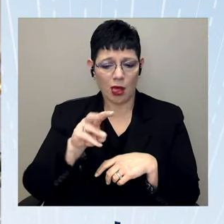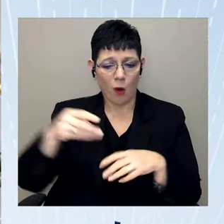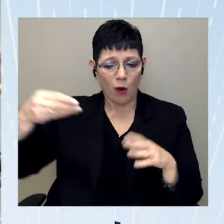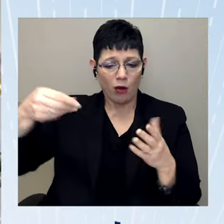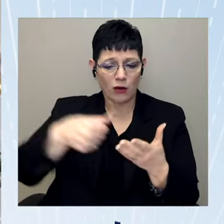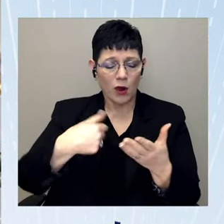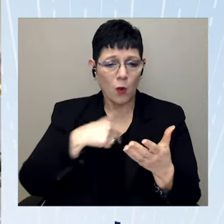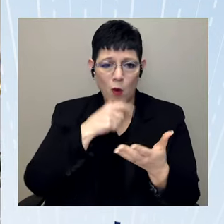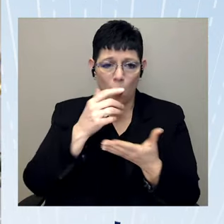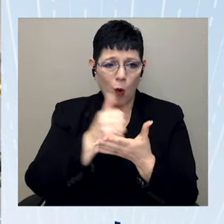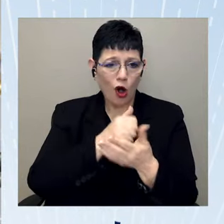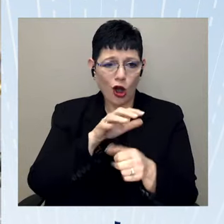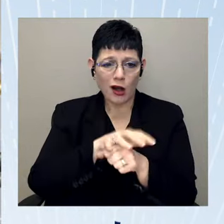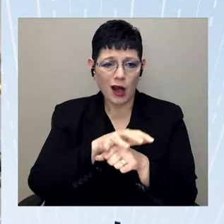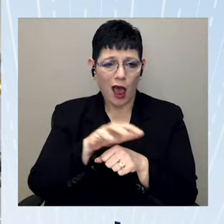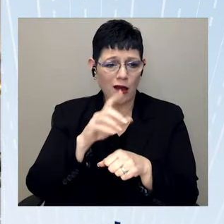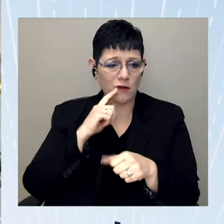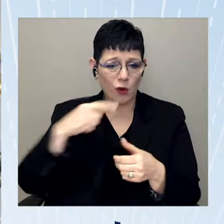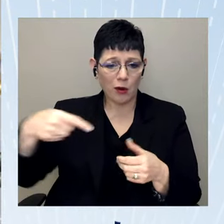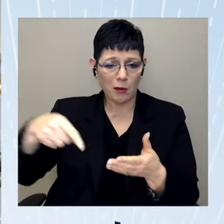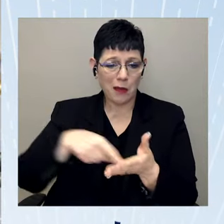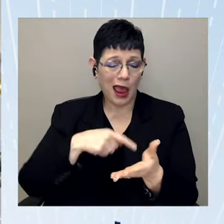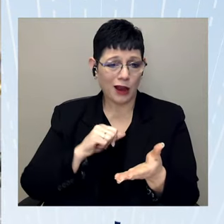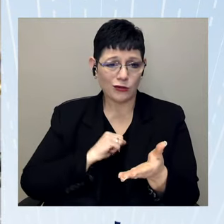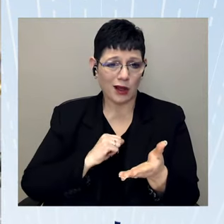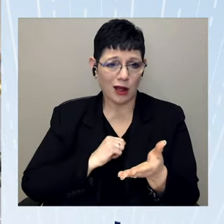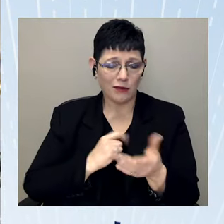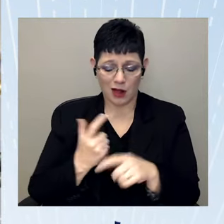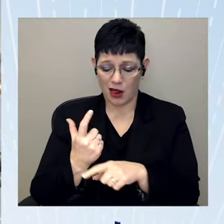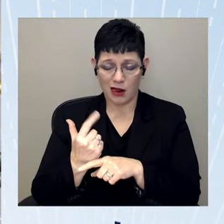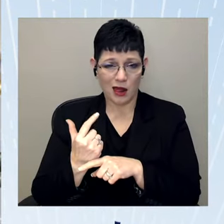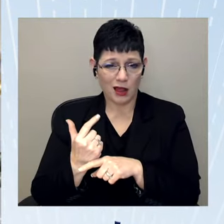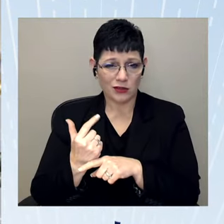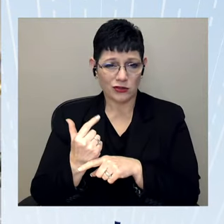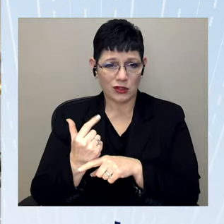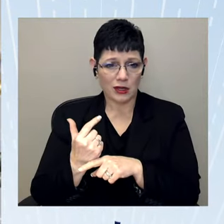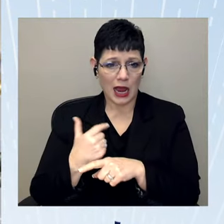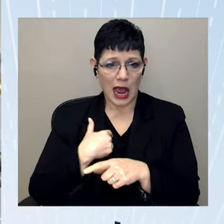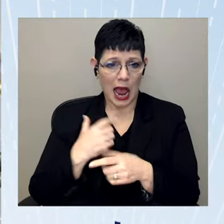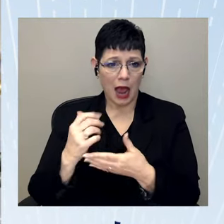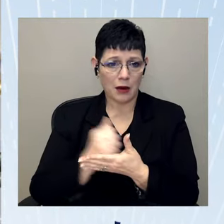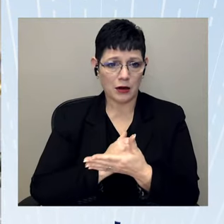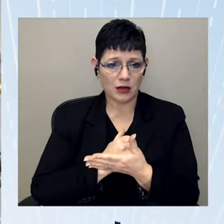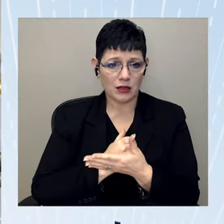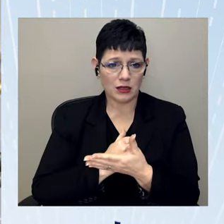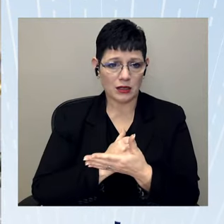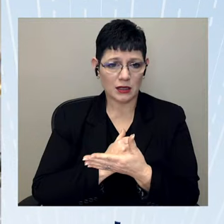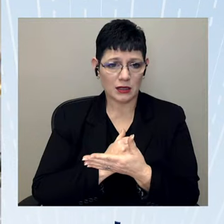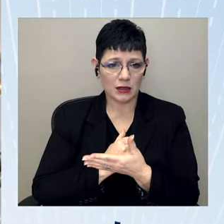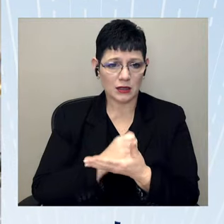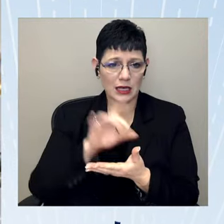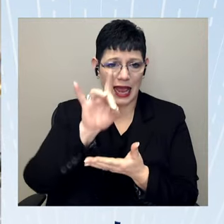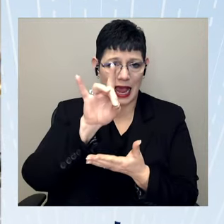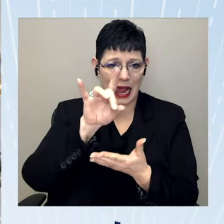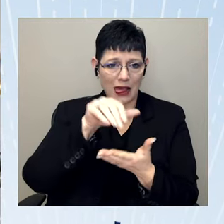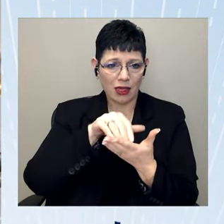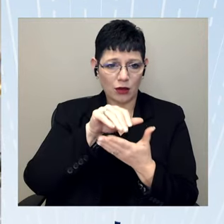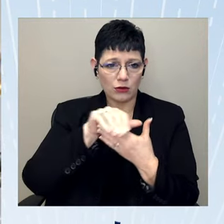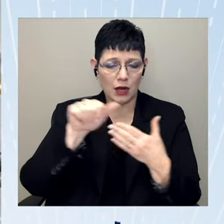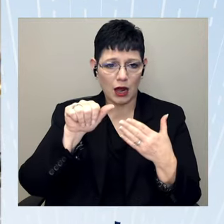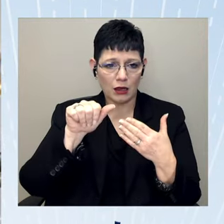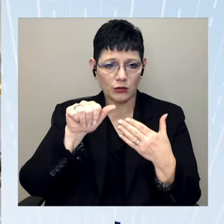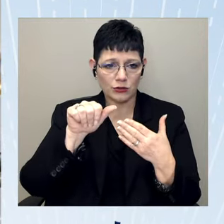even pay ourselves. Last year, I made a mere $8,000.